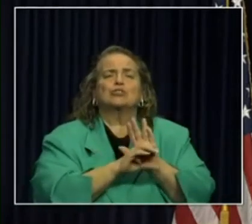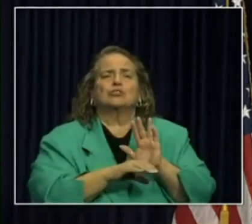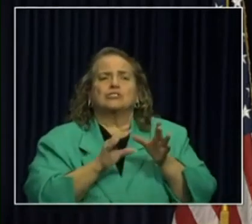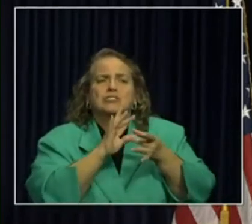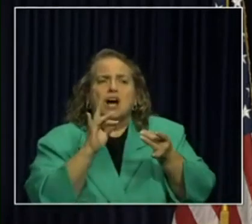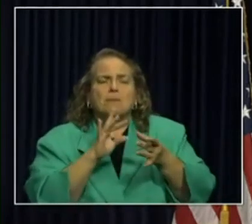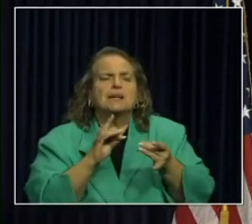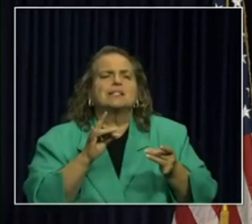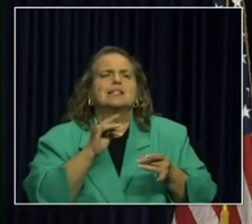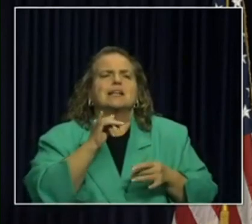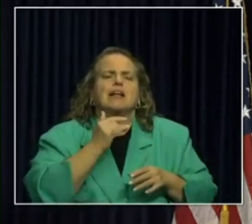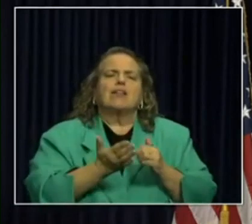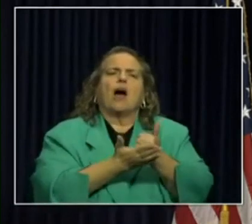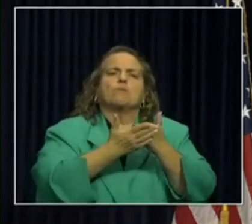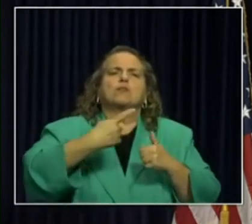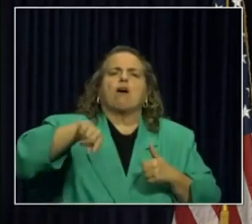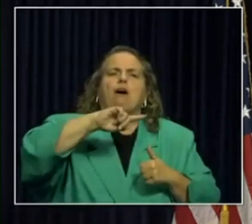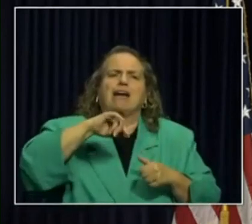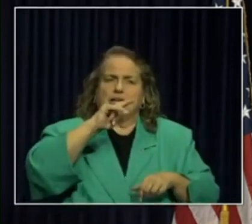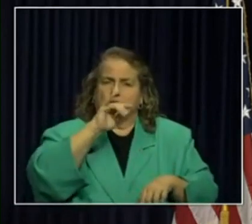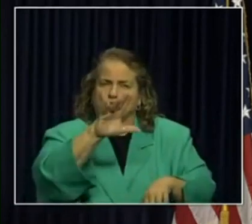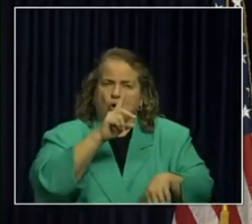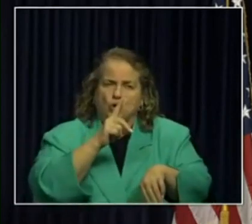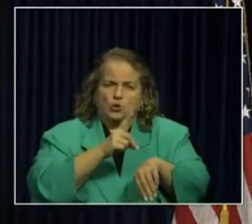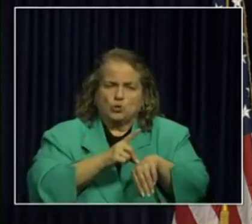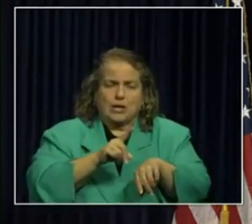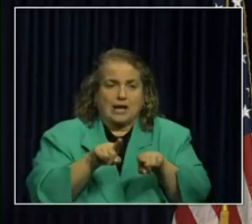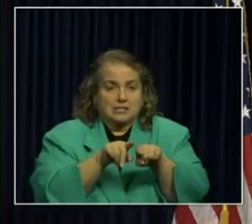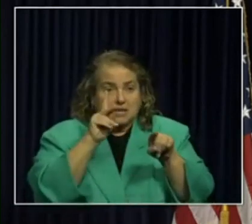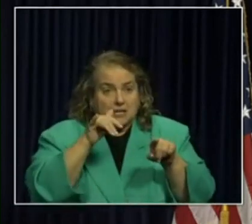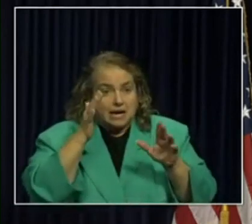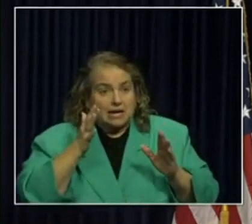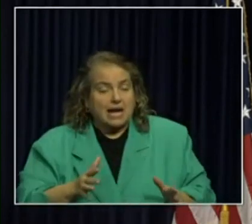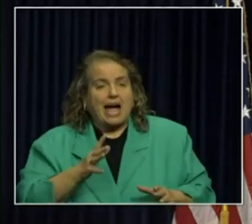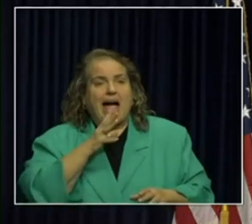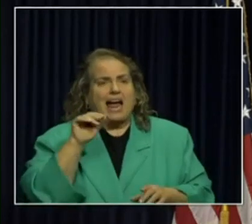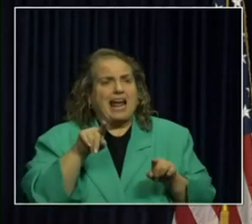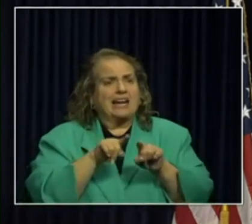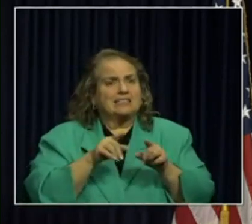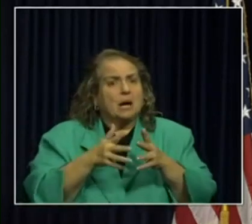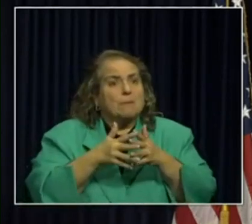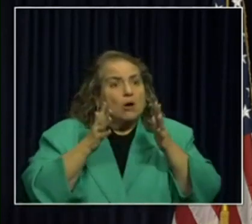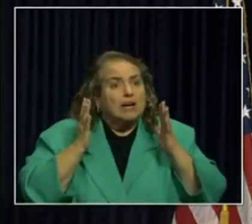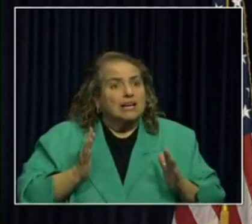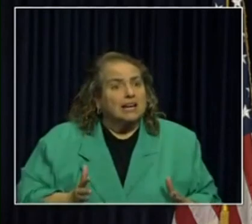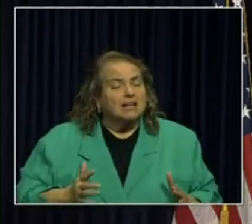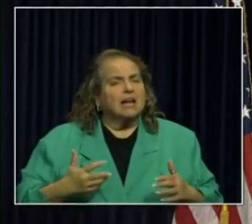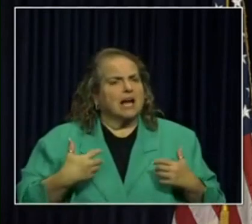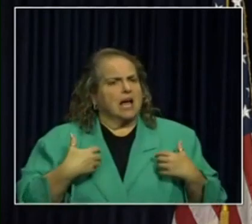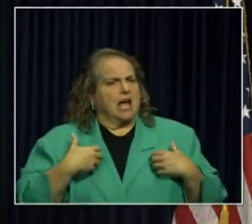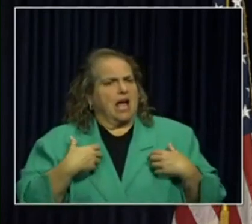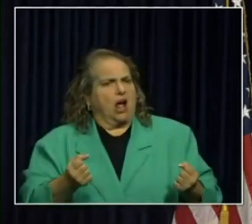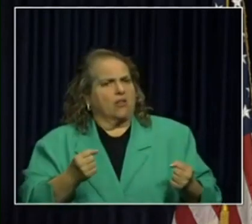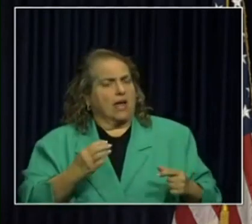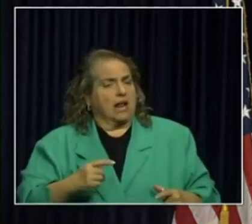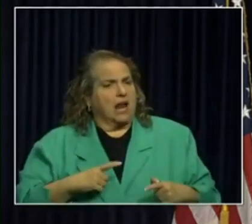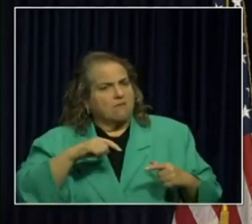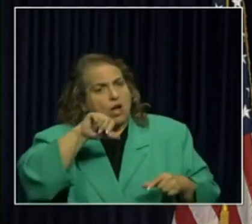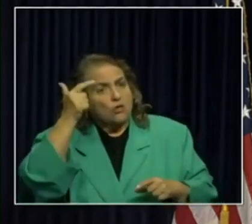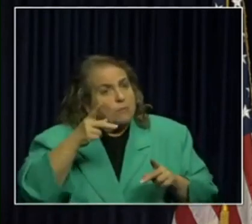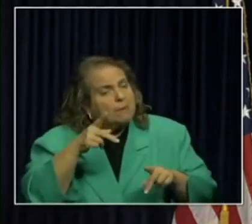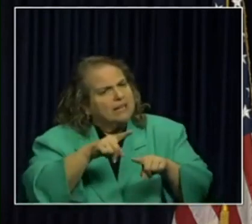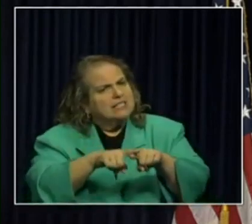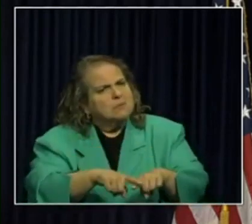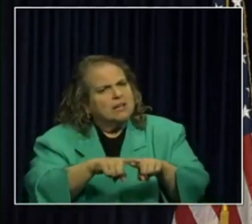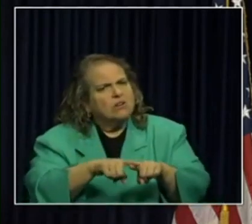is your duty as a Kentuckian, but it is your patriotic duty as an American, and the health and lives of other people depend on it. So all